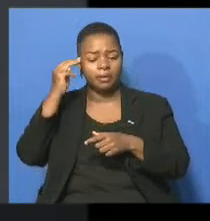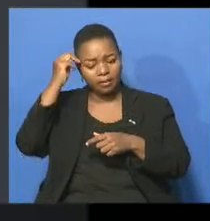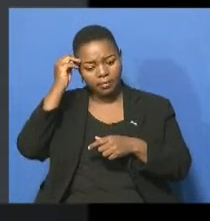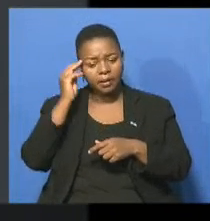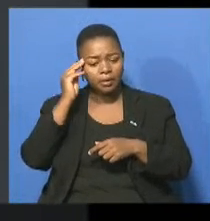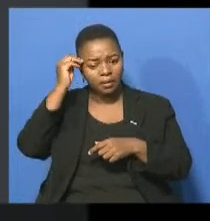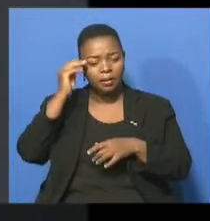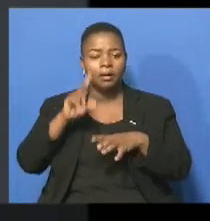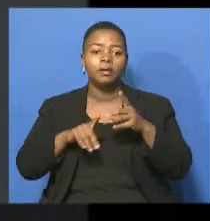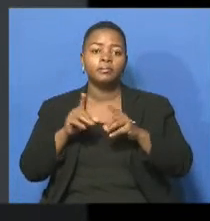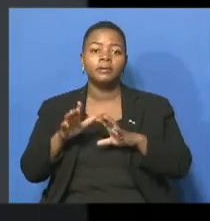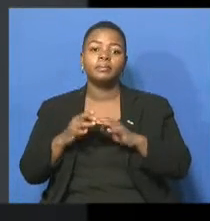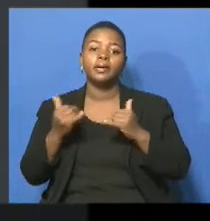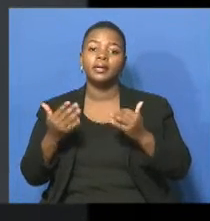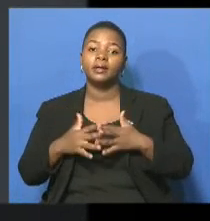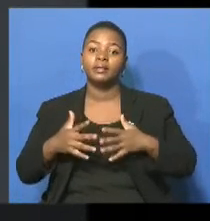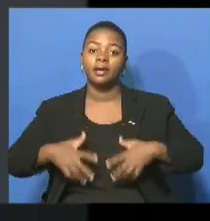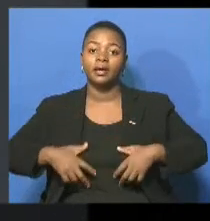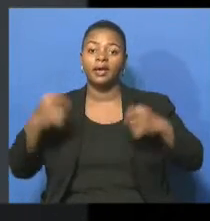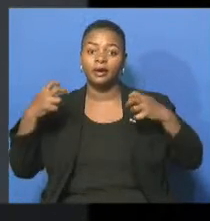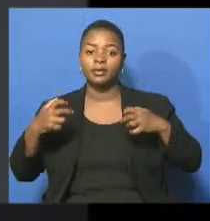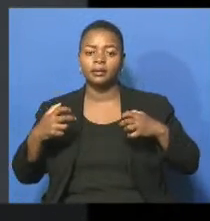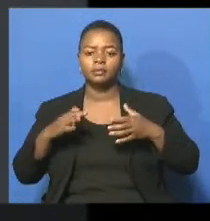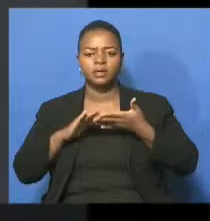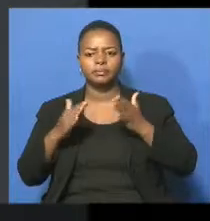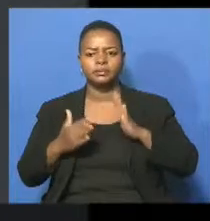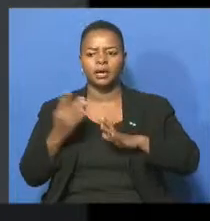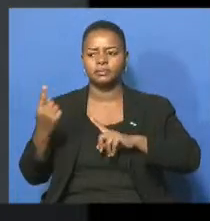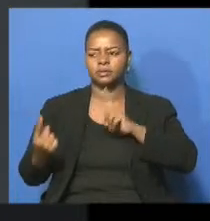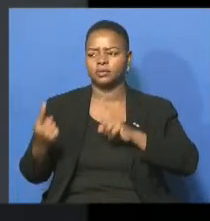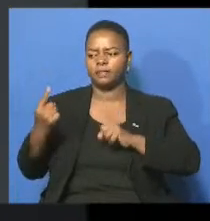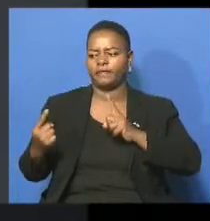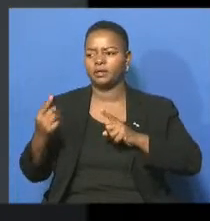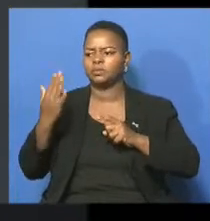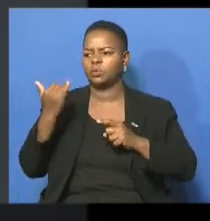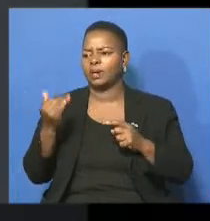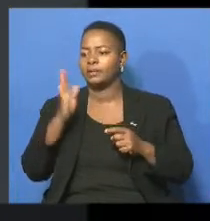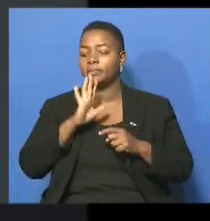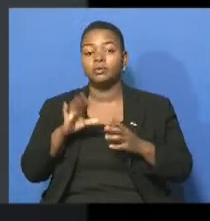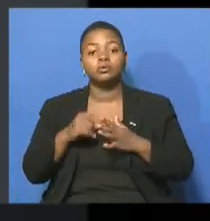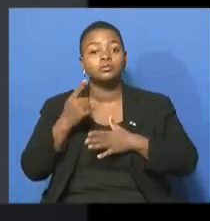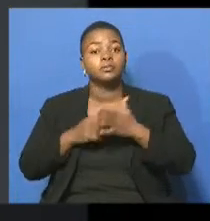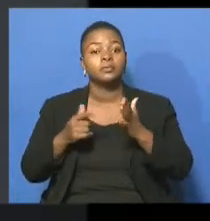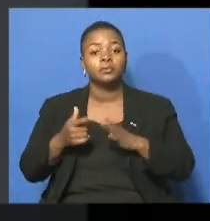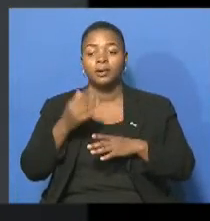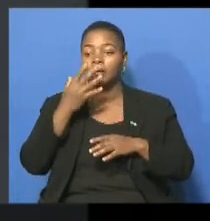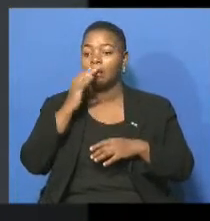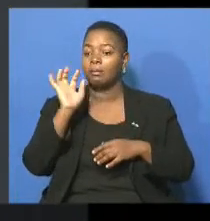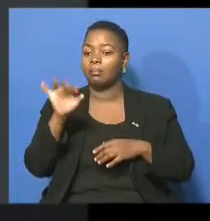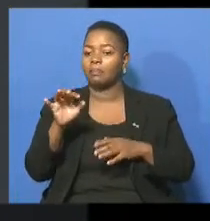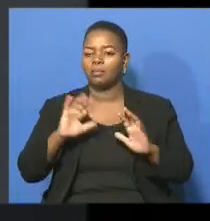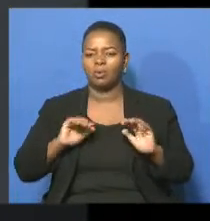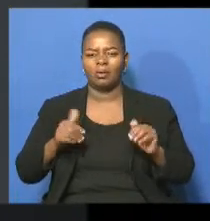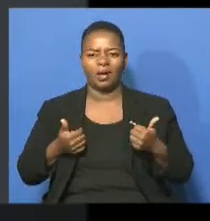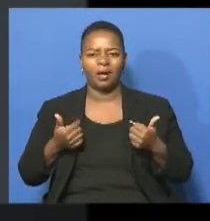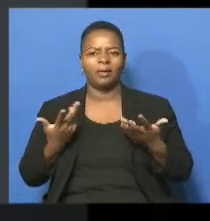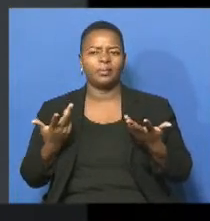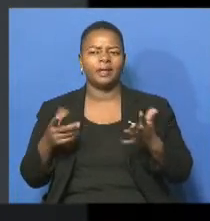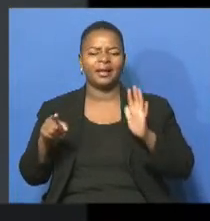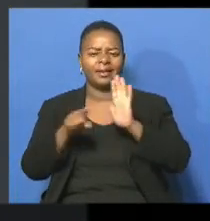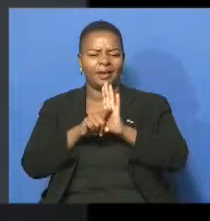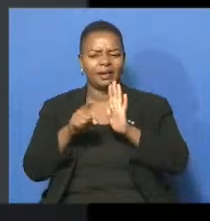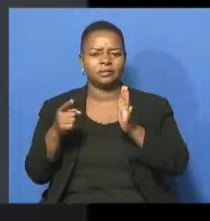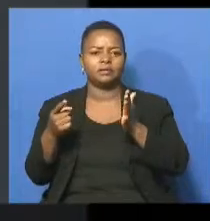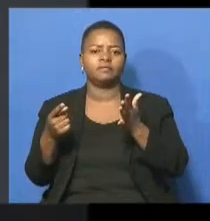So they tend to act out and revenge sometimes because of what people say to them, or because of how they are treated